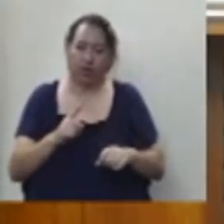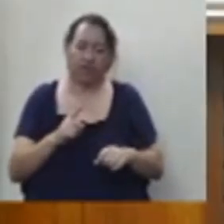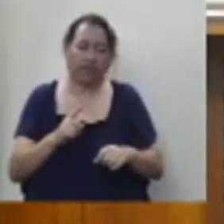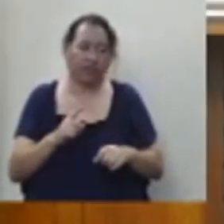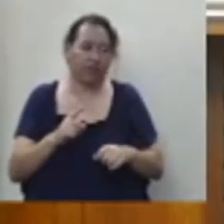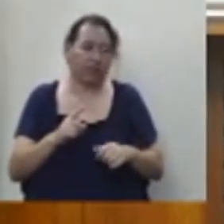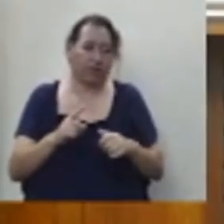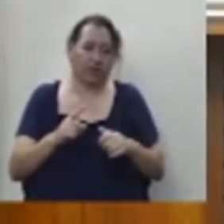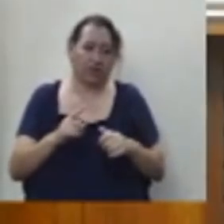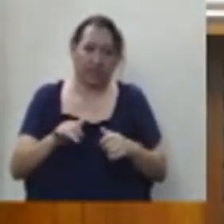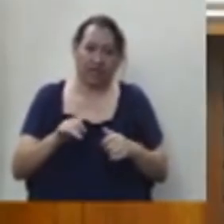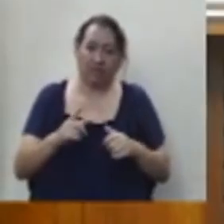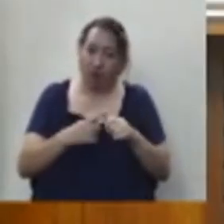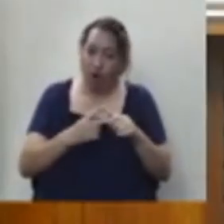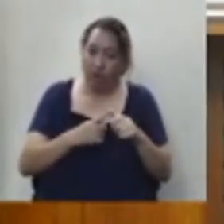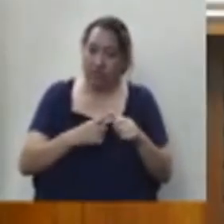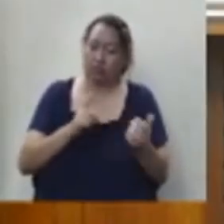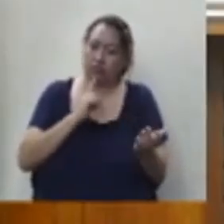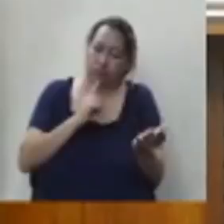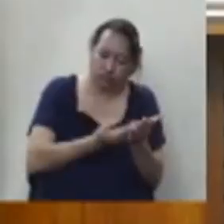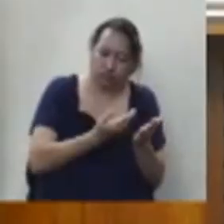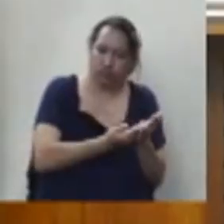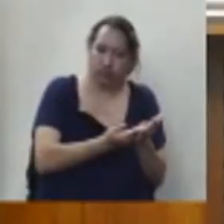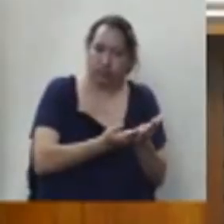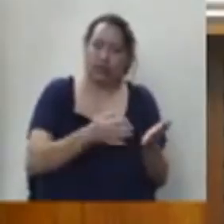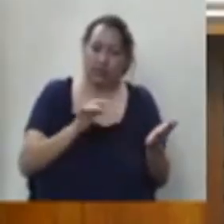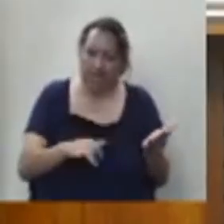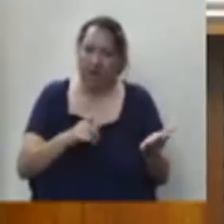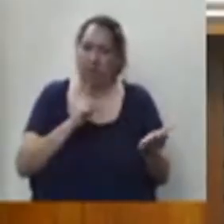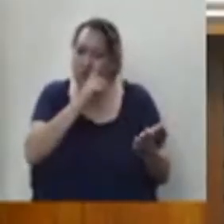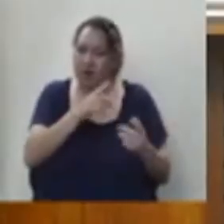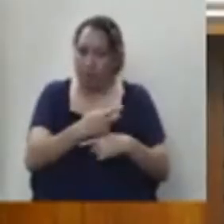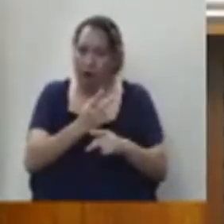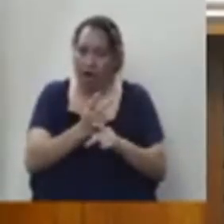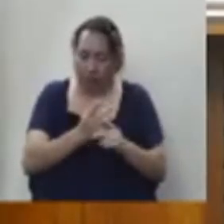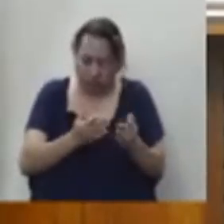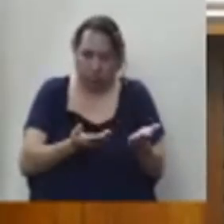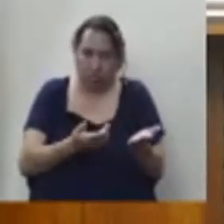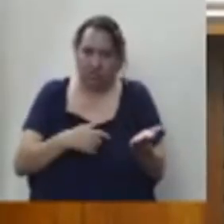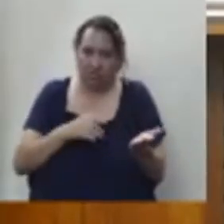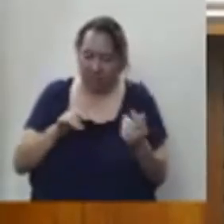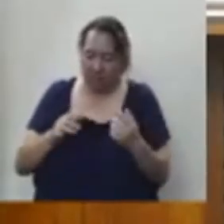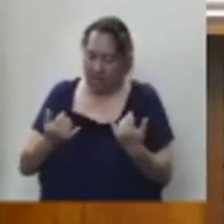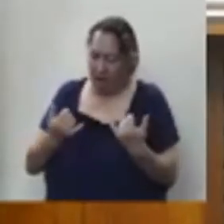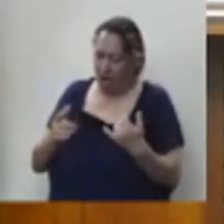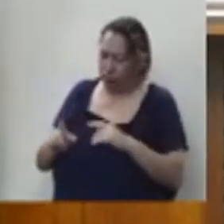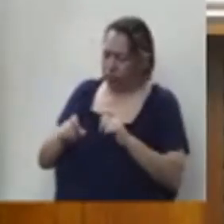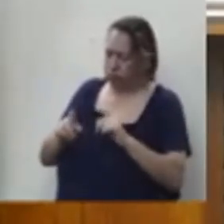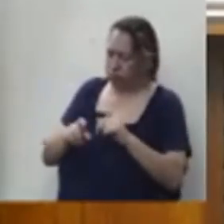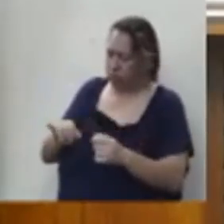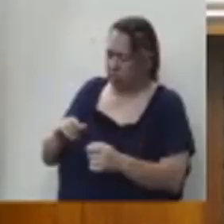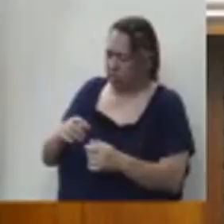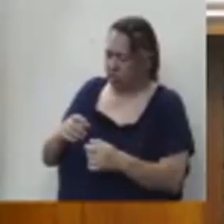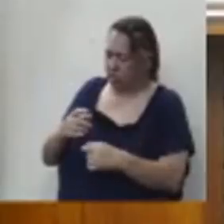the actual products. And because for example, I can speak to the product in question. The seller manufacturer gave